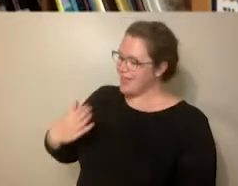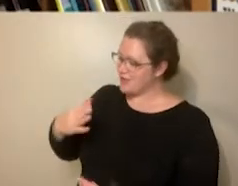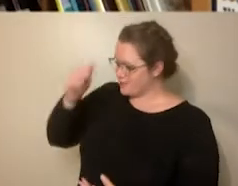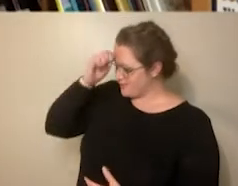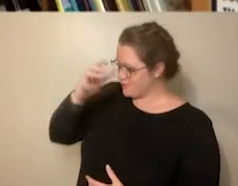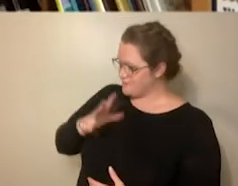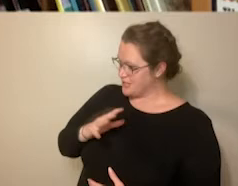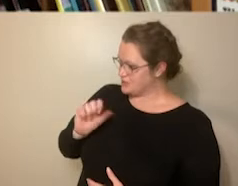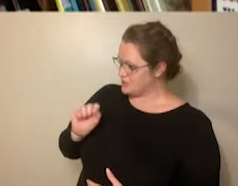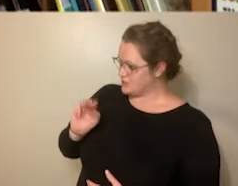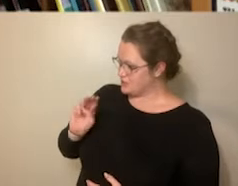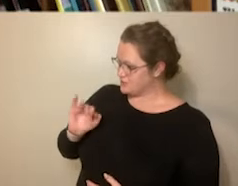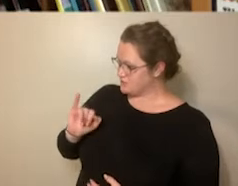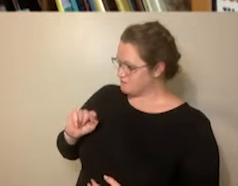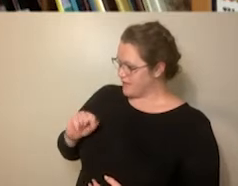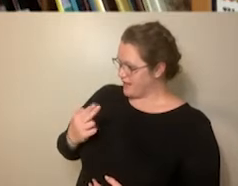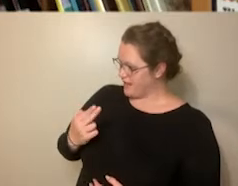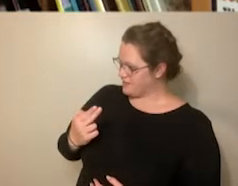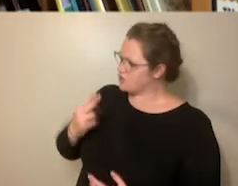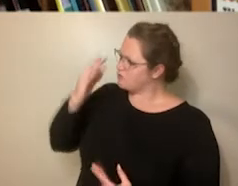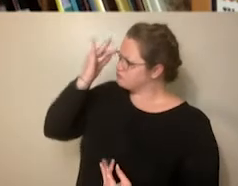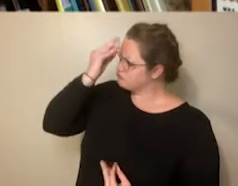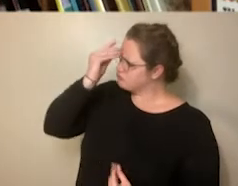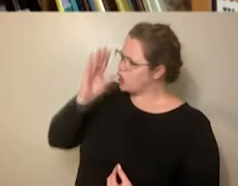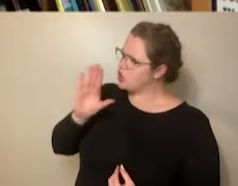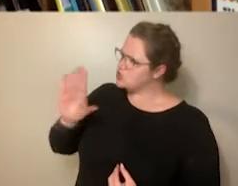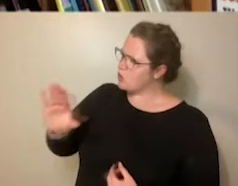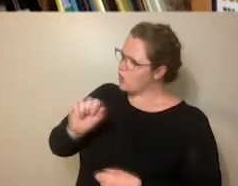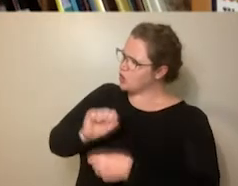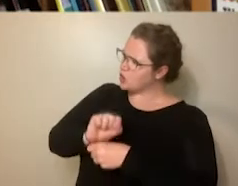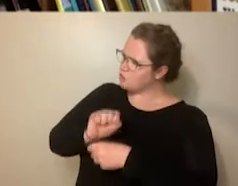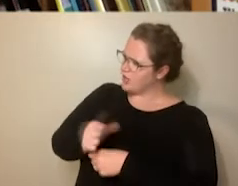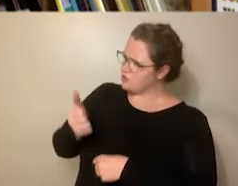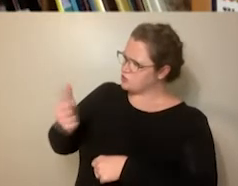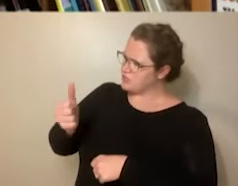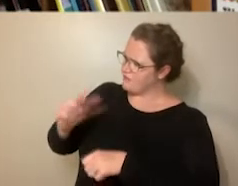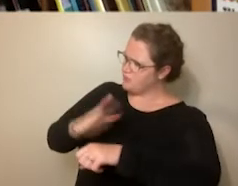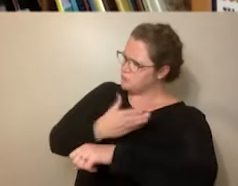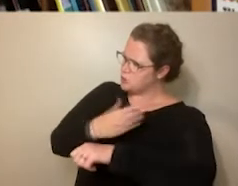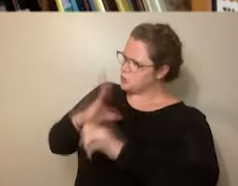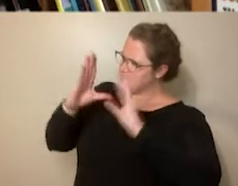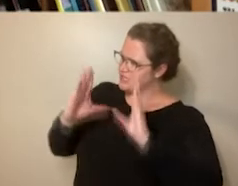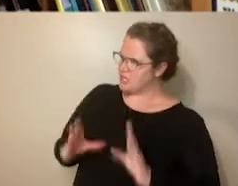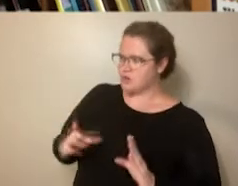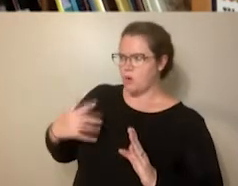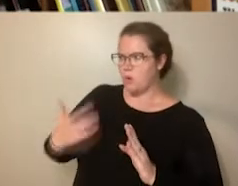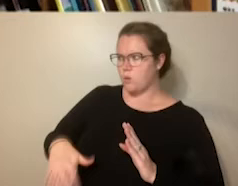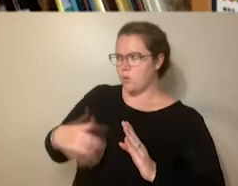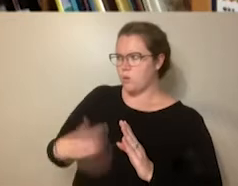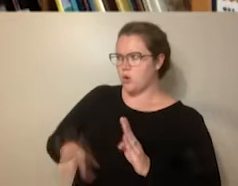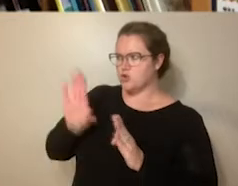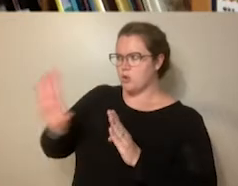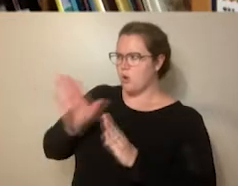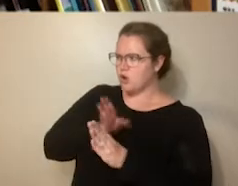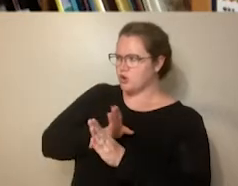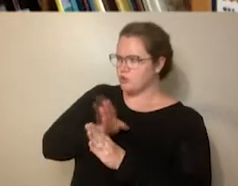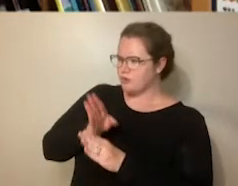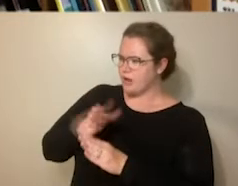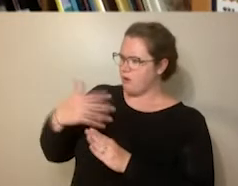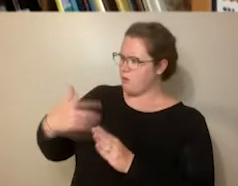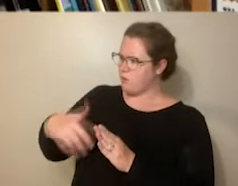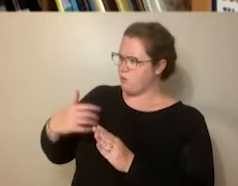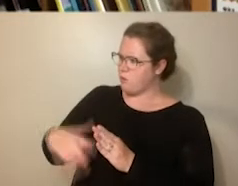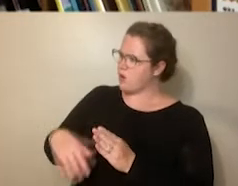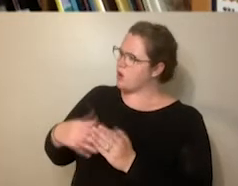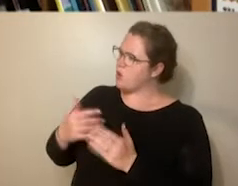So as you think over your career as a musician, and I know you've had quite a career, what might be some of the things that you